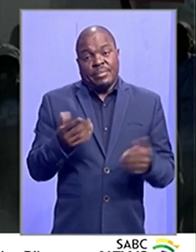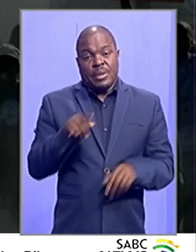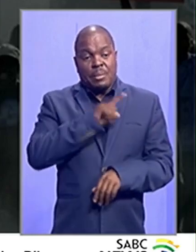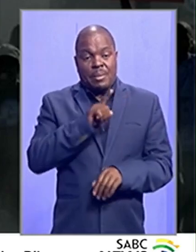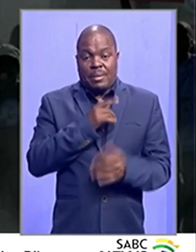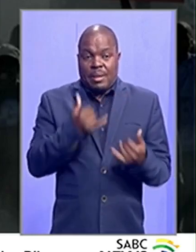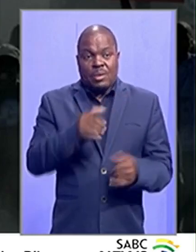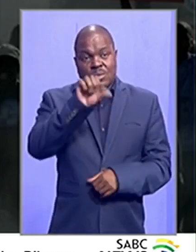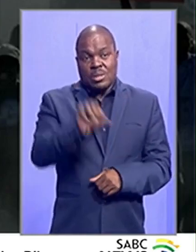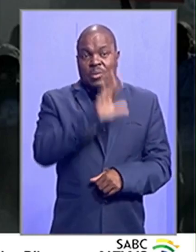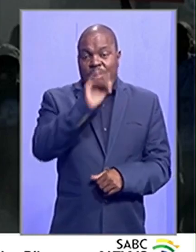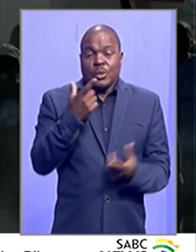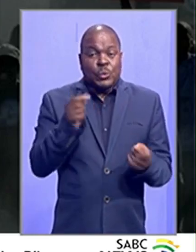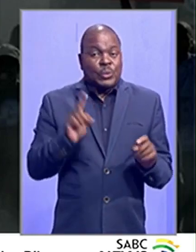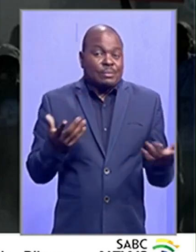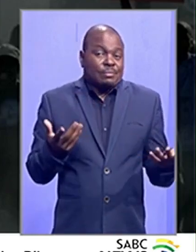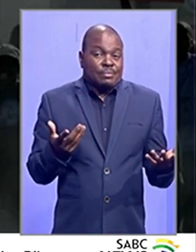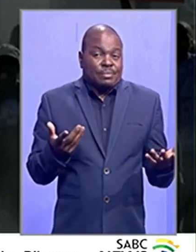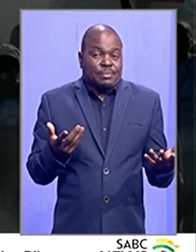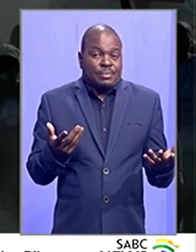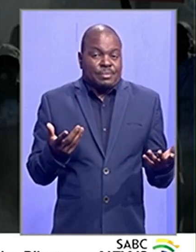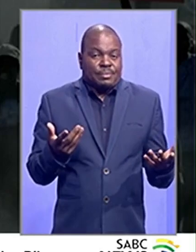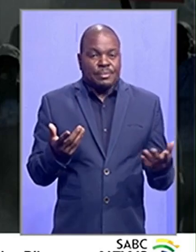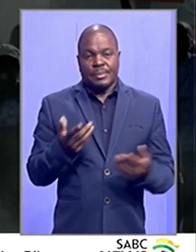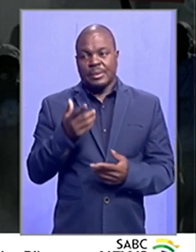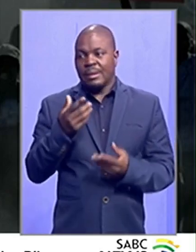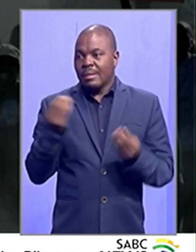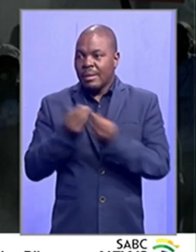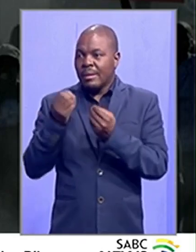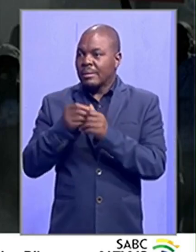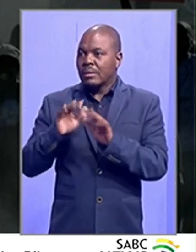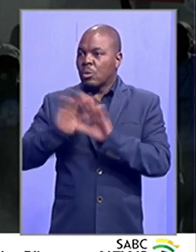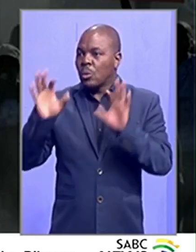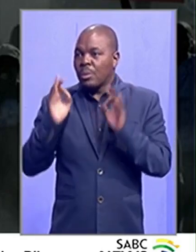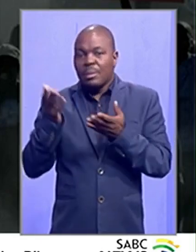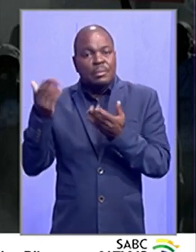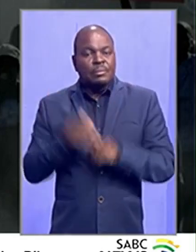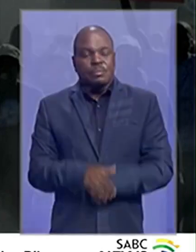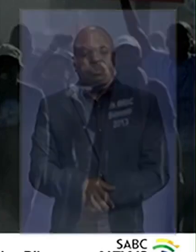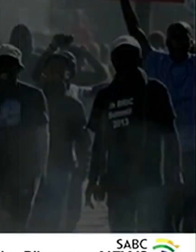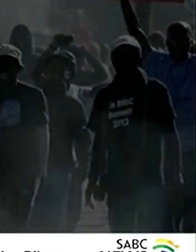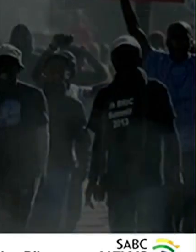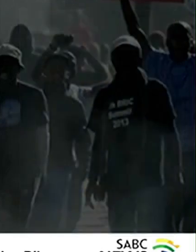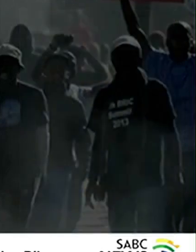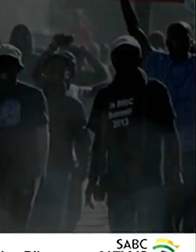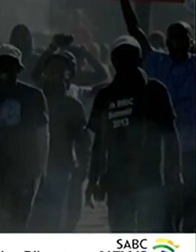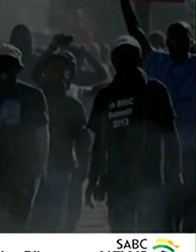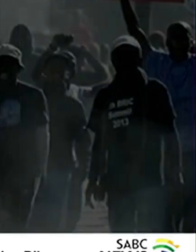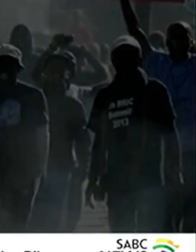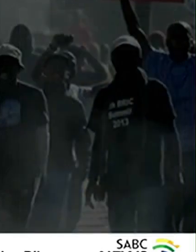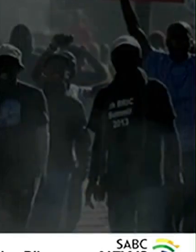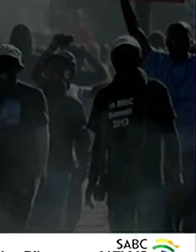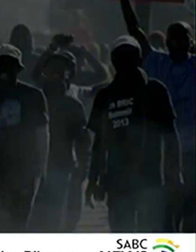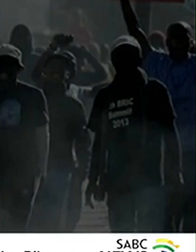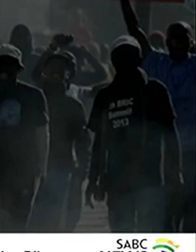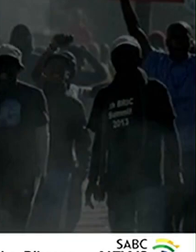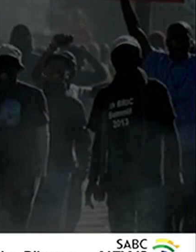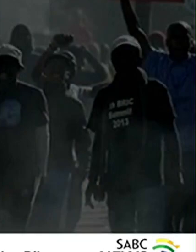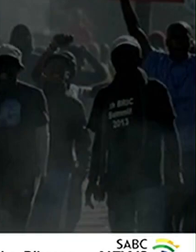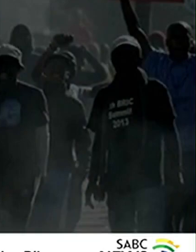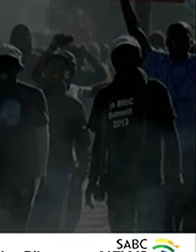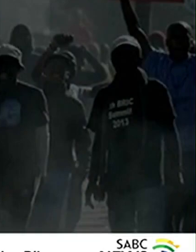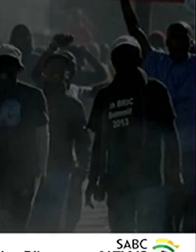ona se setšhaba se ka se etsang ga e le gore dinto ga di tsamaye hantle. Ka nnete maAfrika Borwa ka moka ga